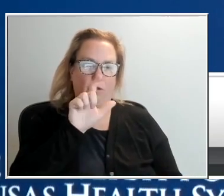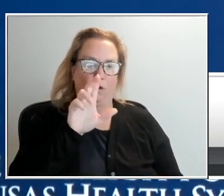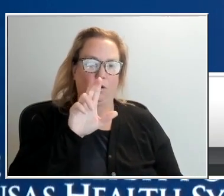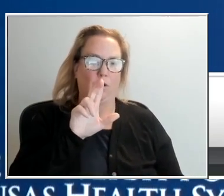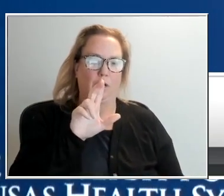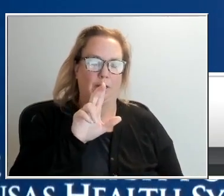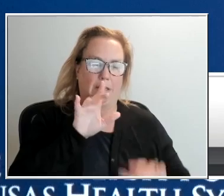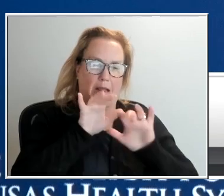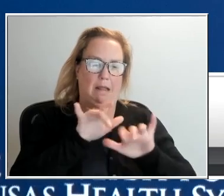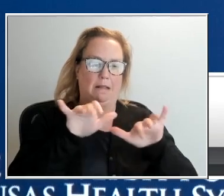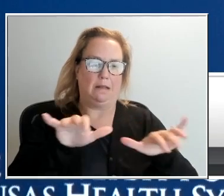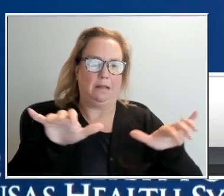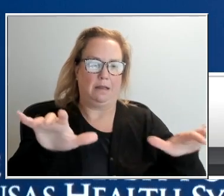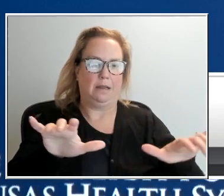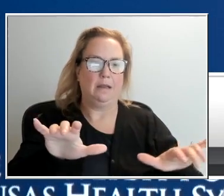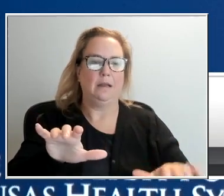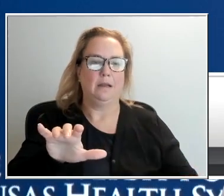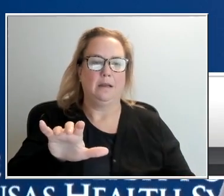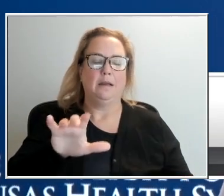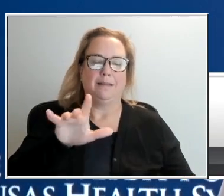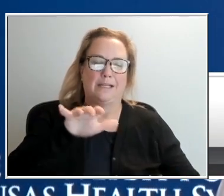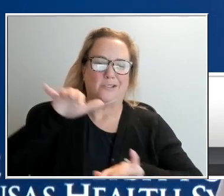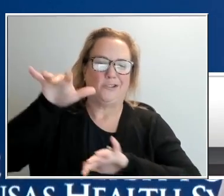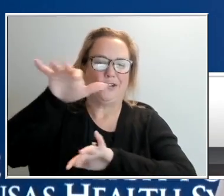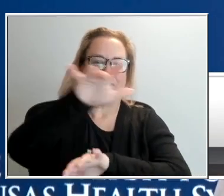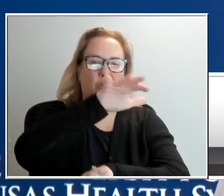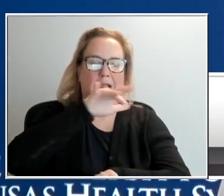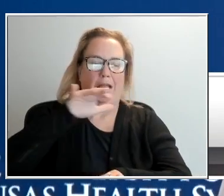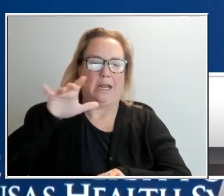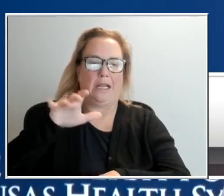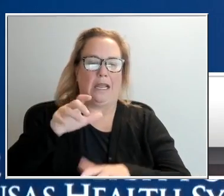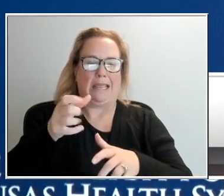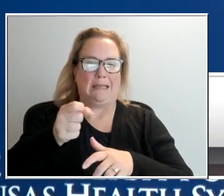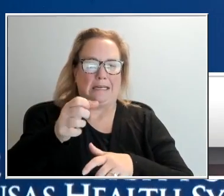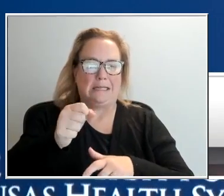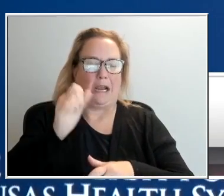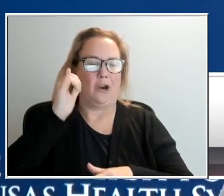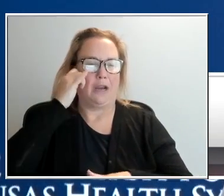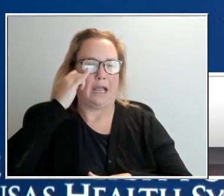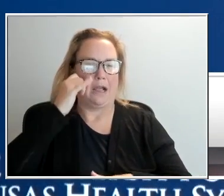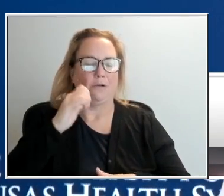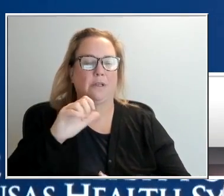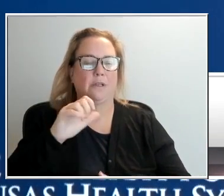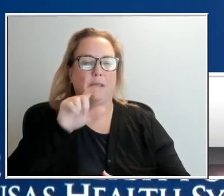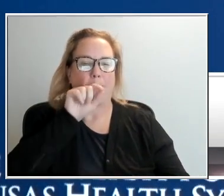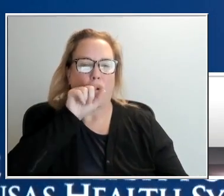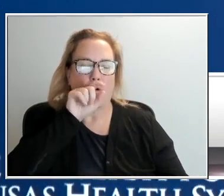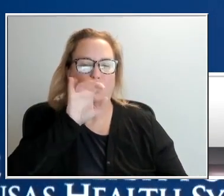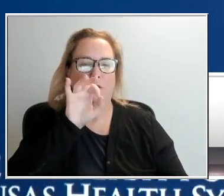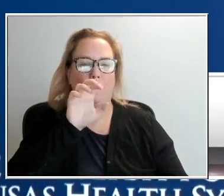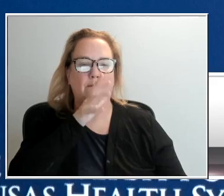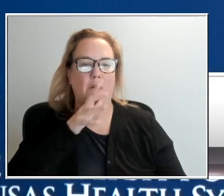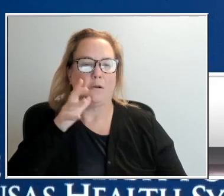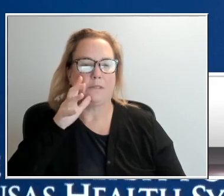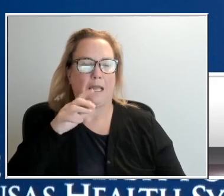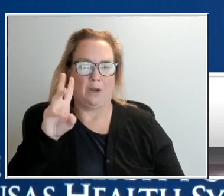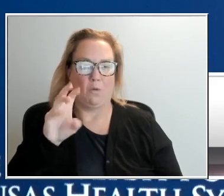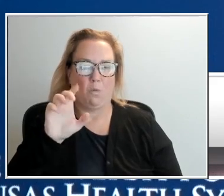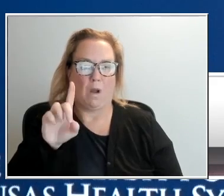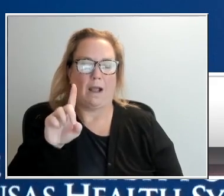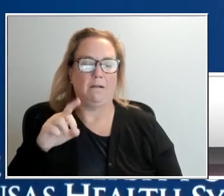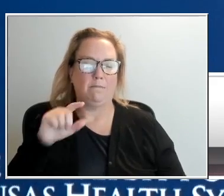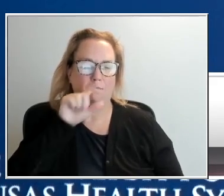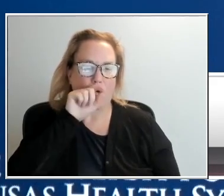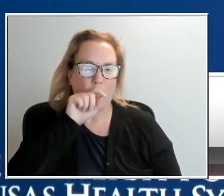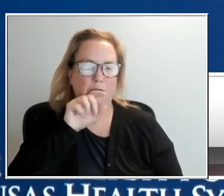avian influenza that is circulating in all of the dairy herds, the poultry farms, and in wild birds, as well as other wild animals around